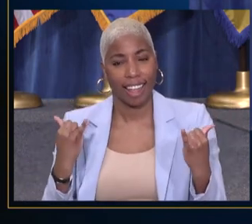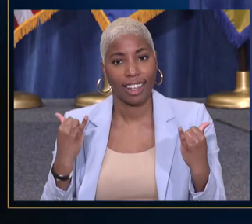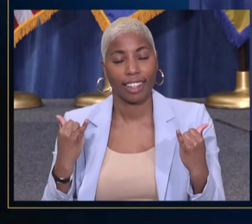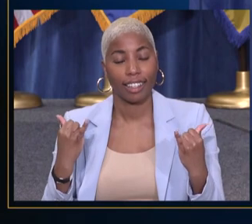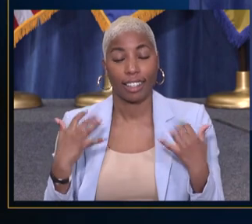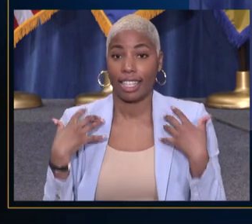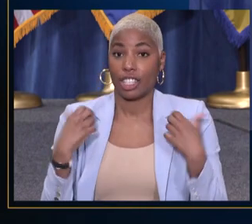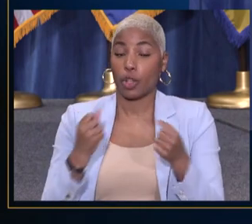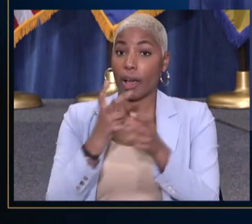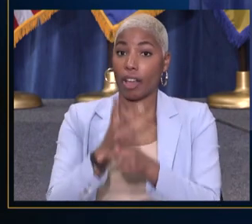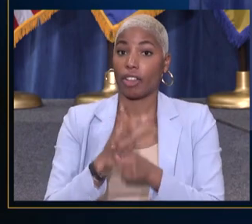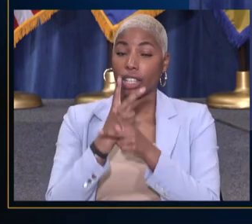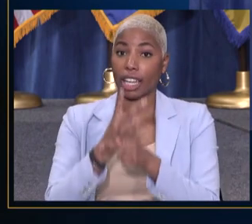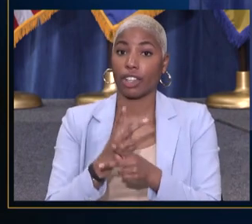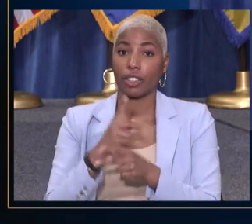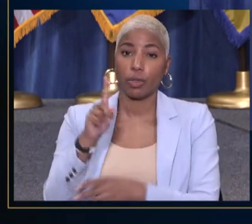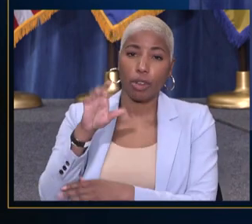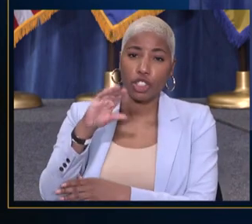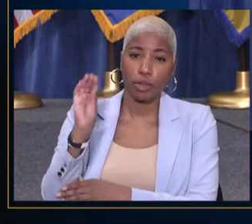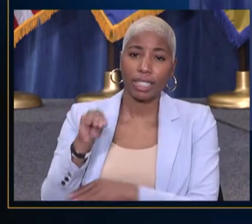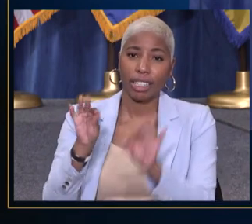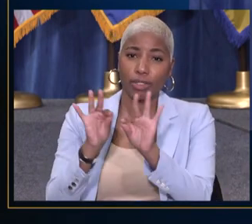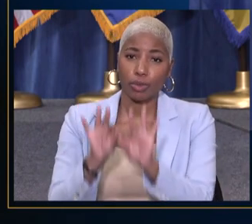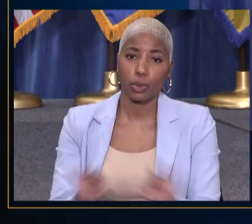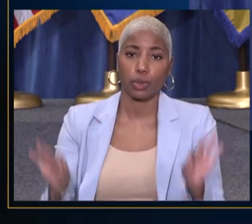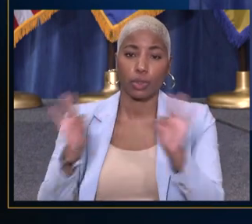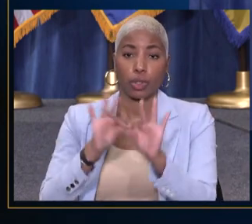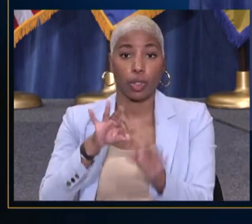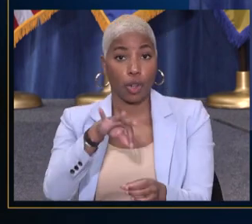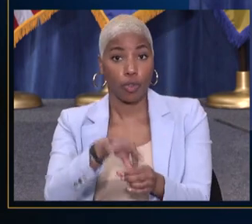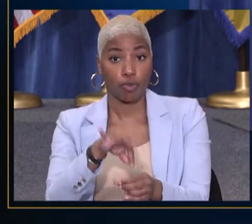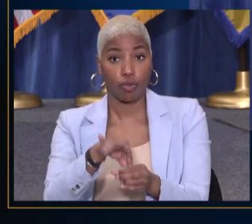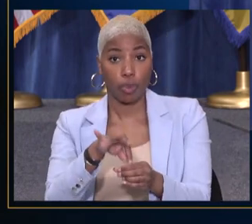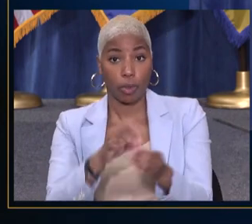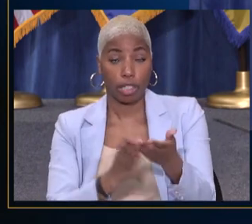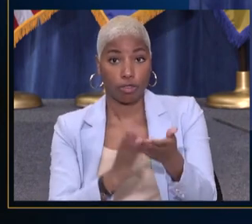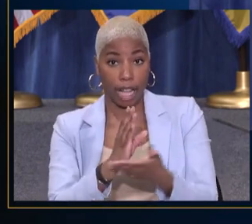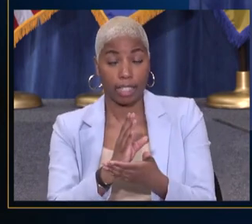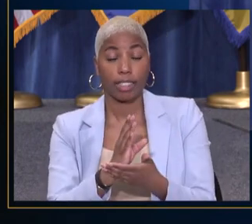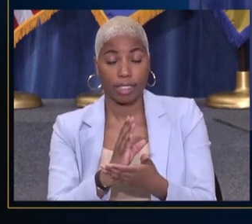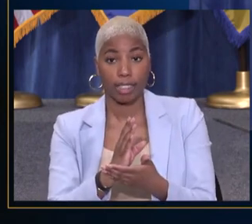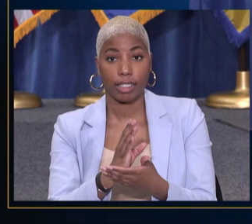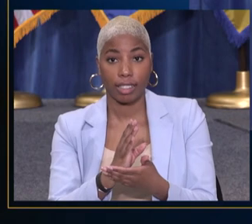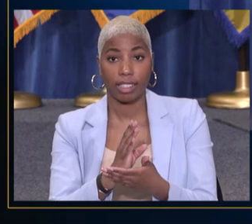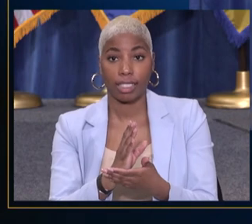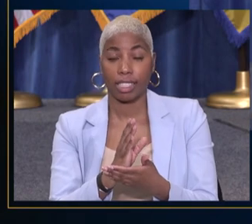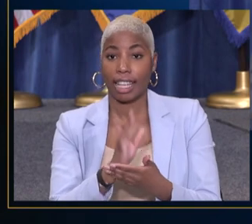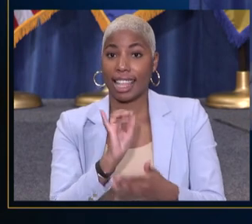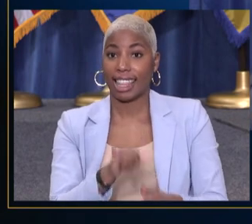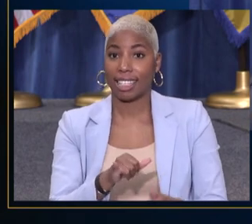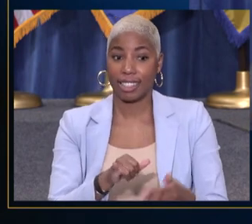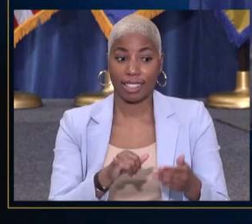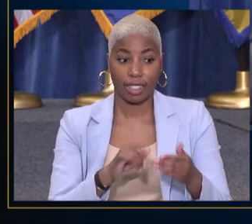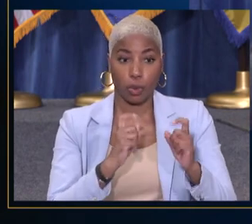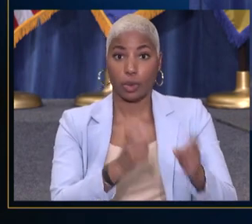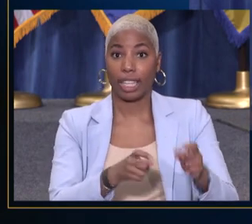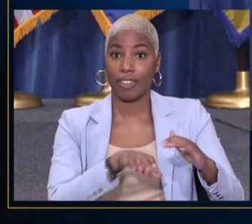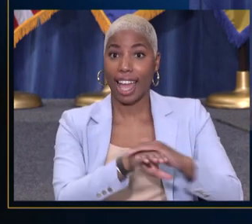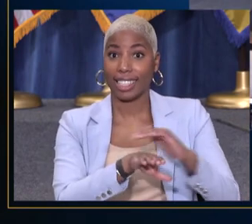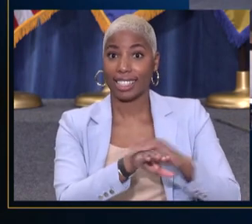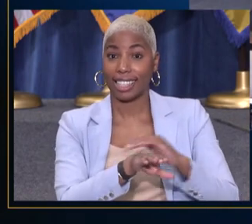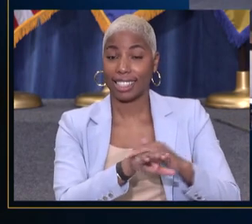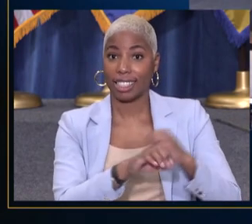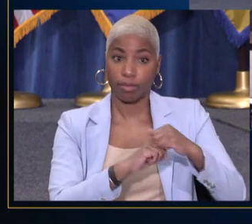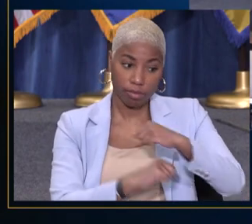care is absolutely crucial. Voting rights is the paramount right to give access to all the other